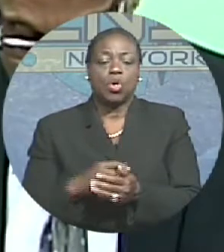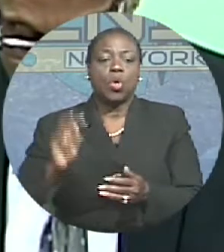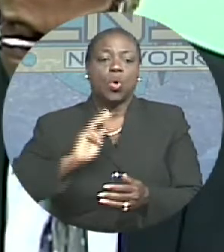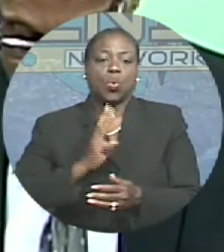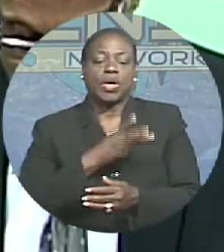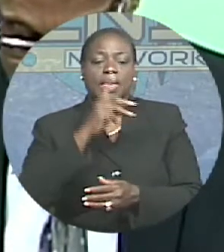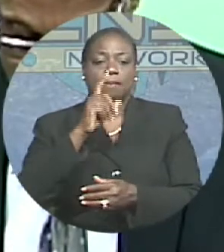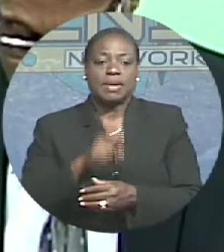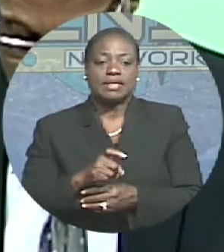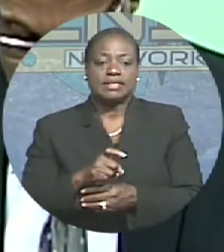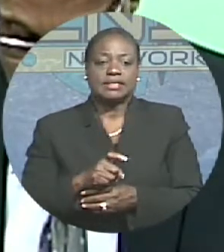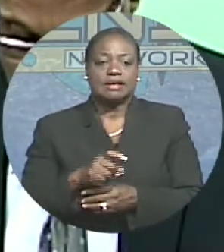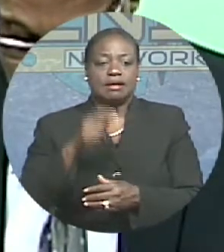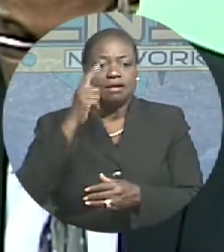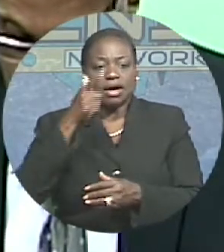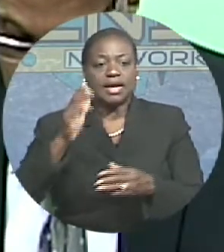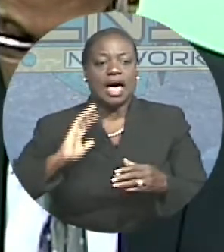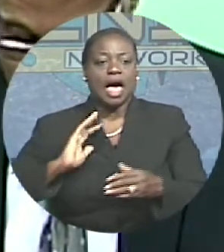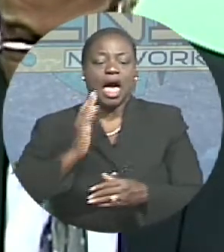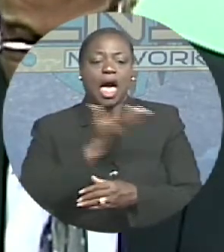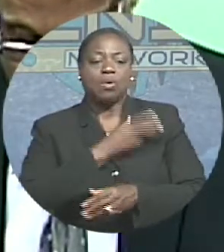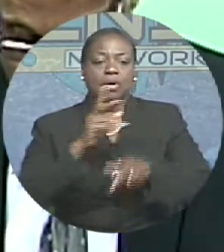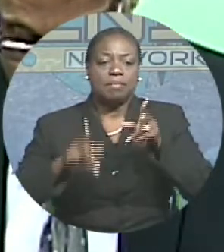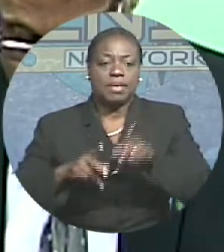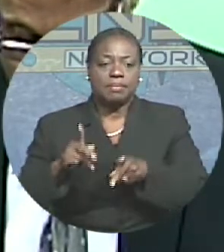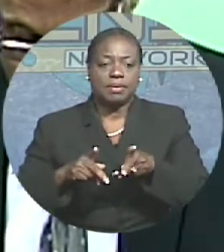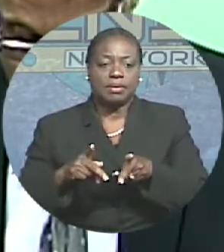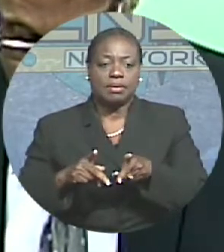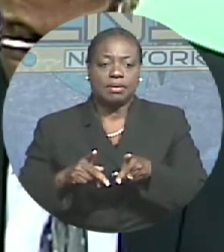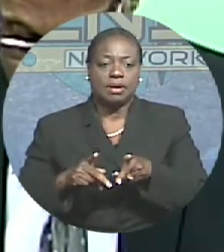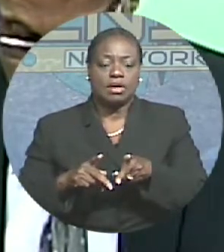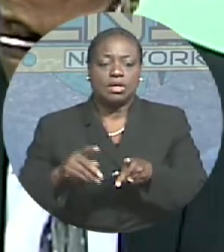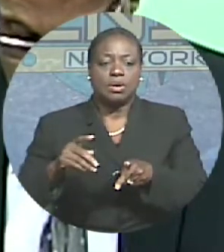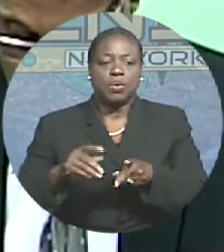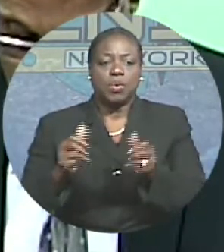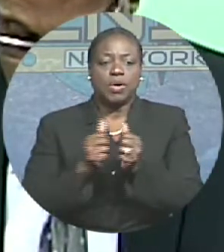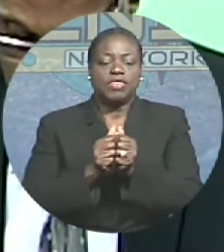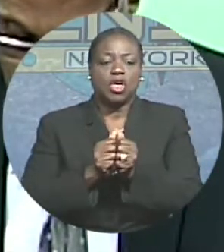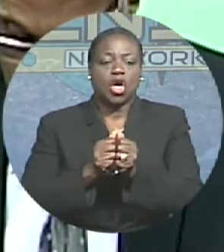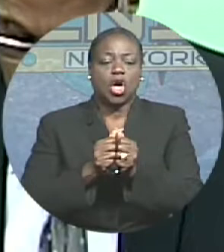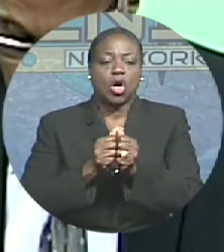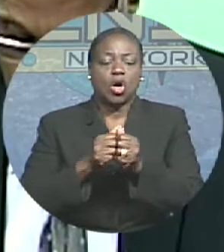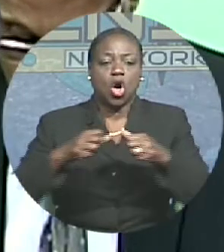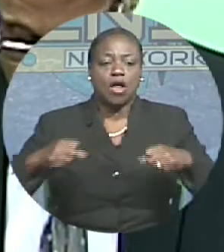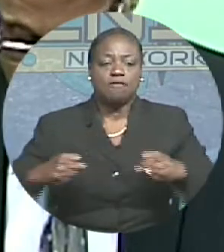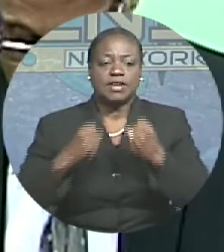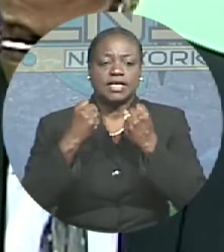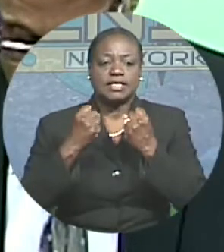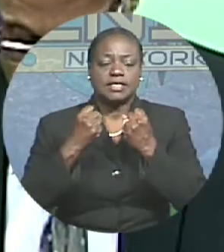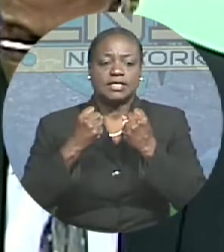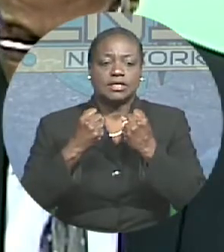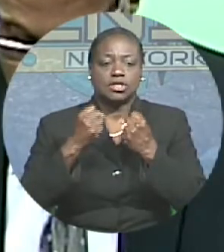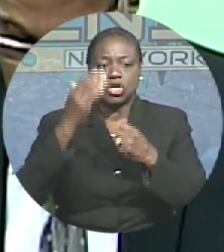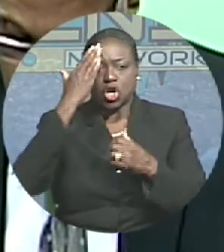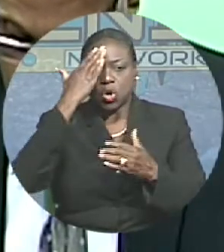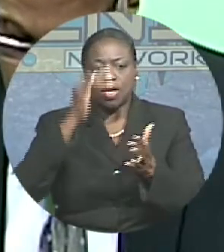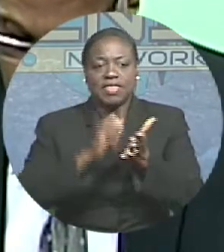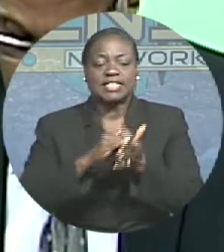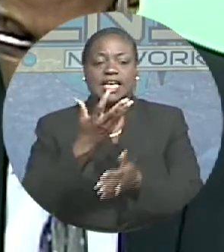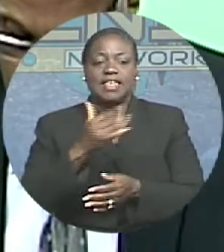our citizens with the confidence to know that they have the ability. They are no less educated than